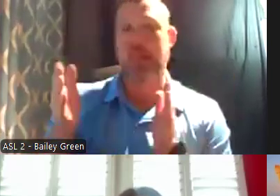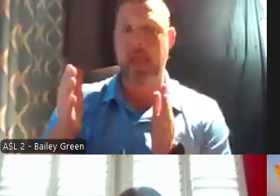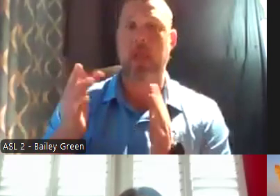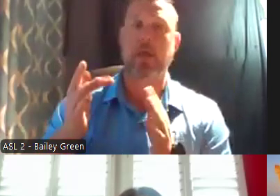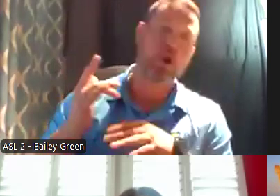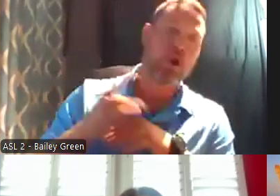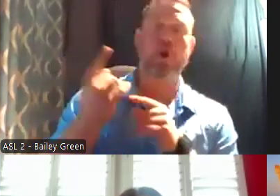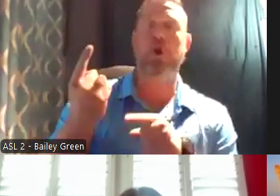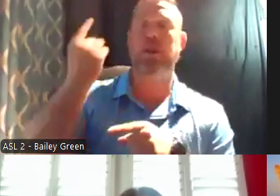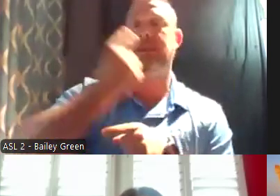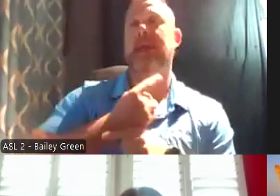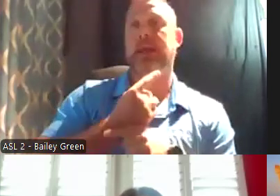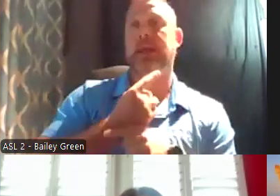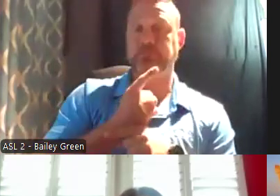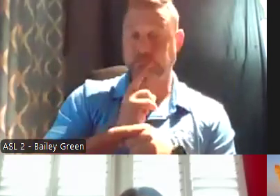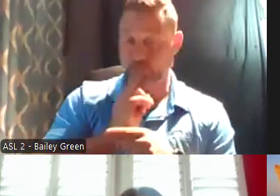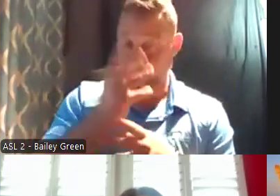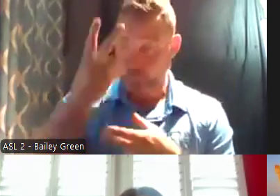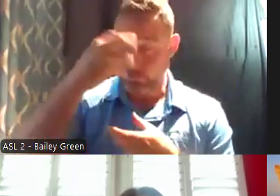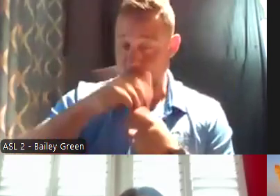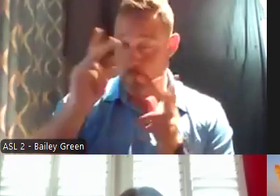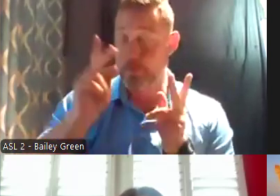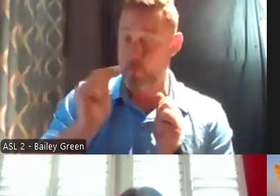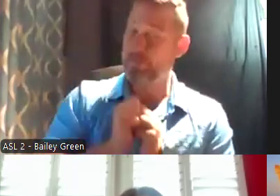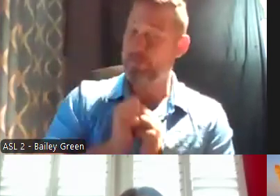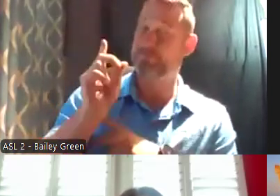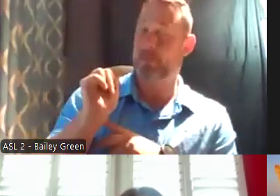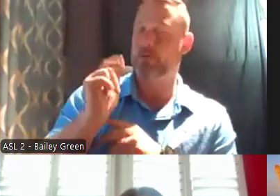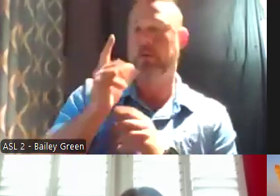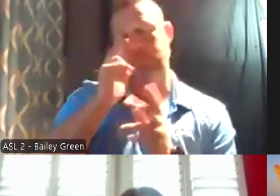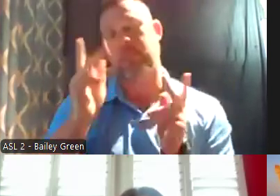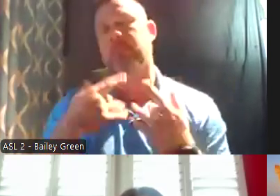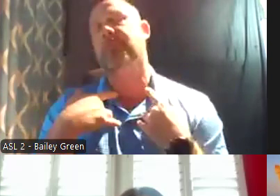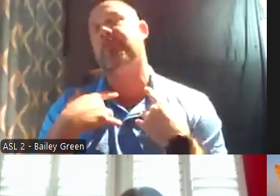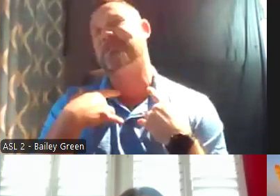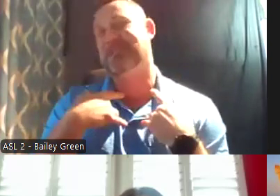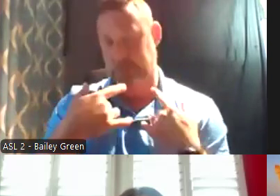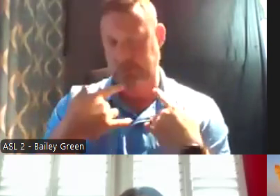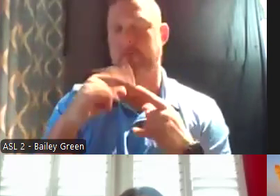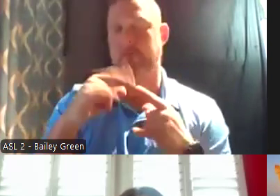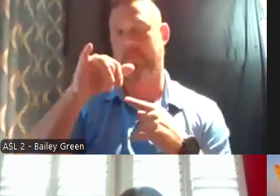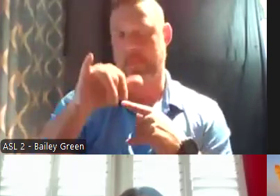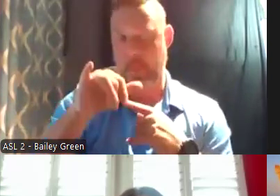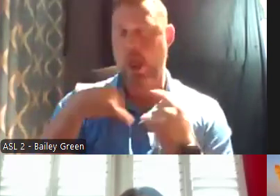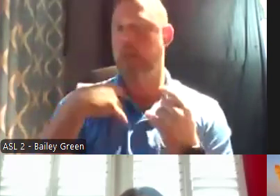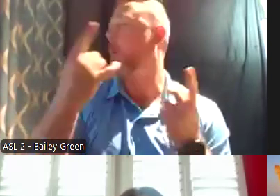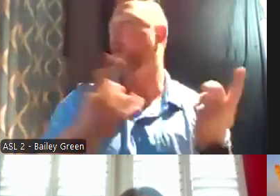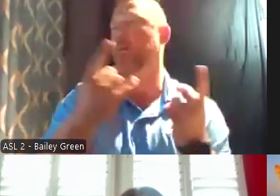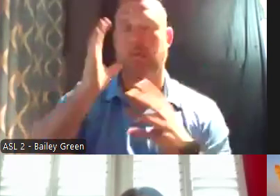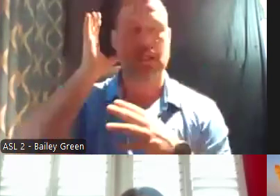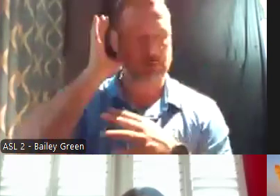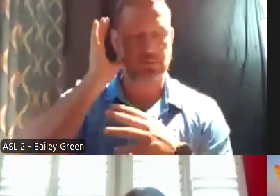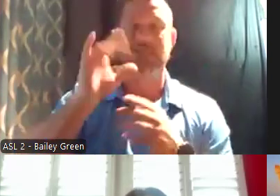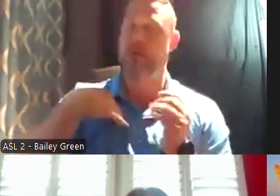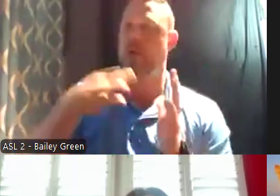days. And was it really going to include people with disabilities? So I know people are very sensitive to that. And of course, I'm always listening for that. It's